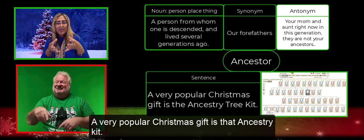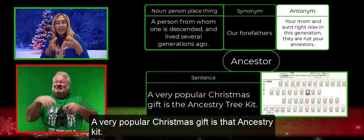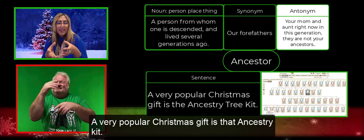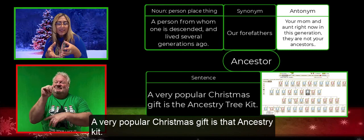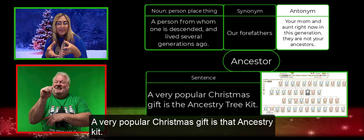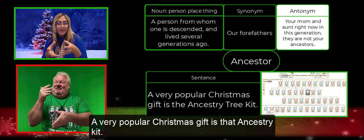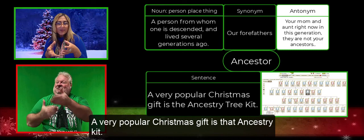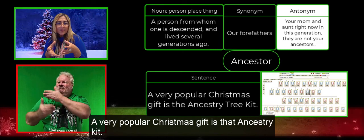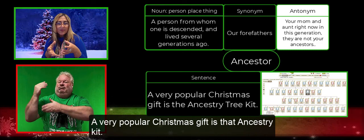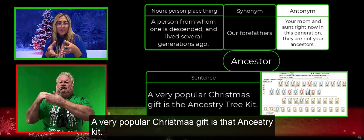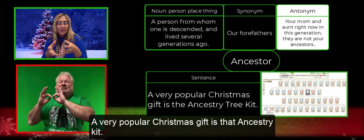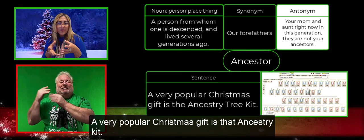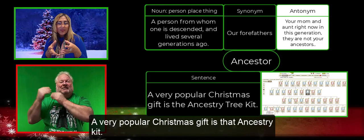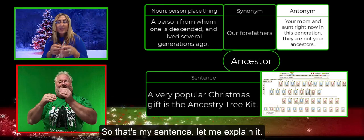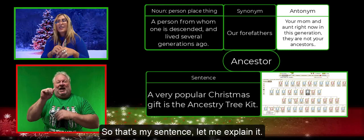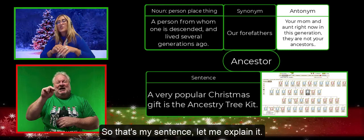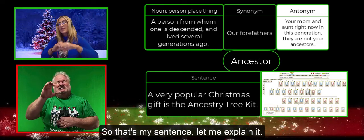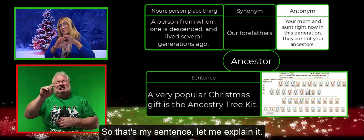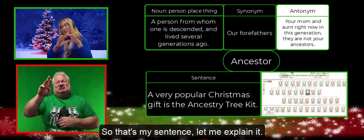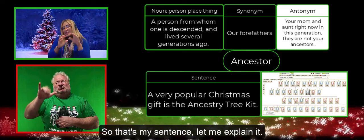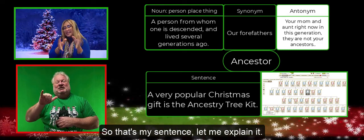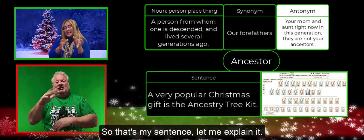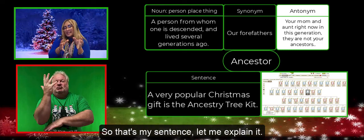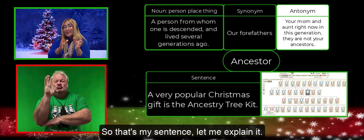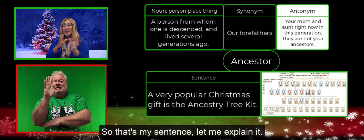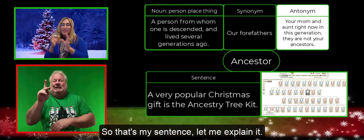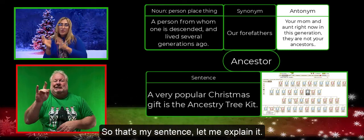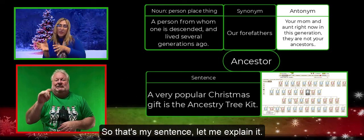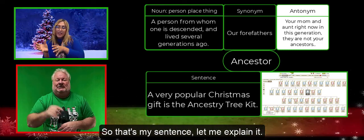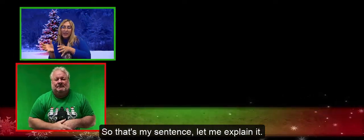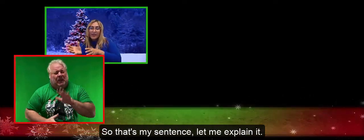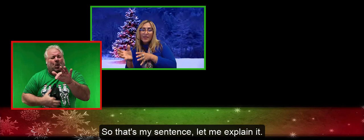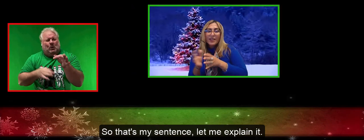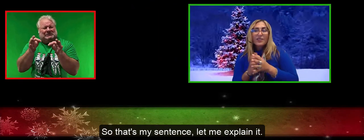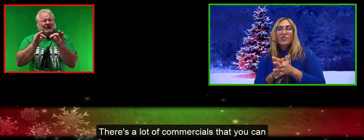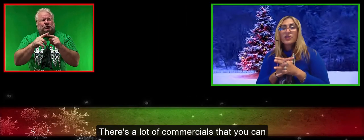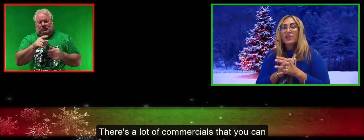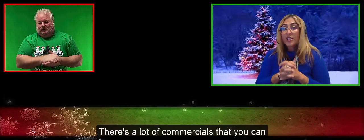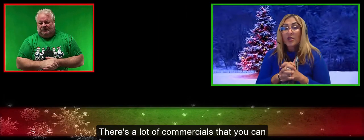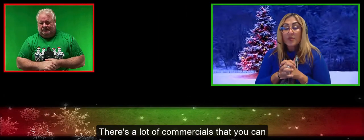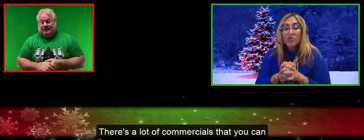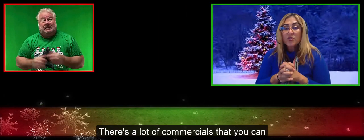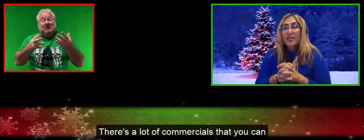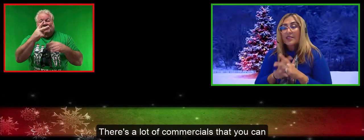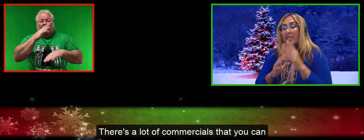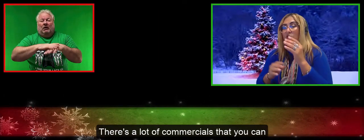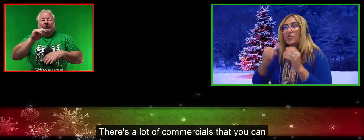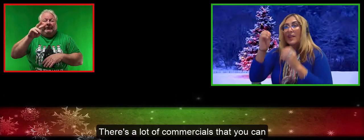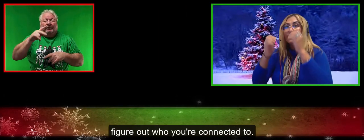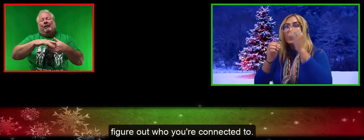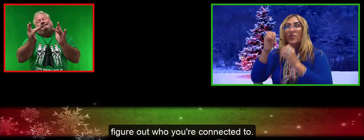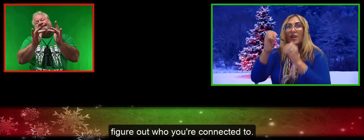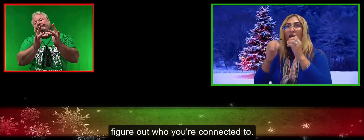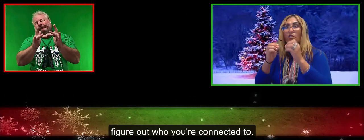Ancestry Kit. So that's my sentence. Let me explain it. There's a lot of commercials that you